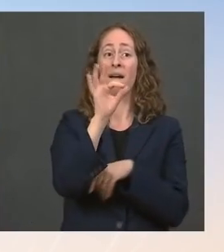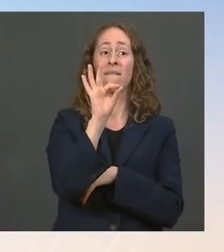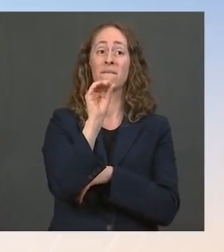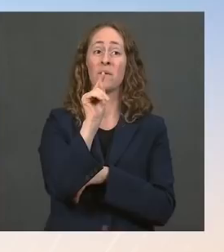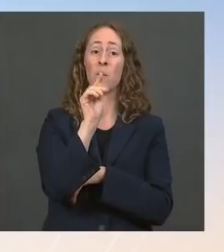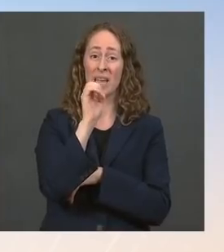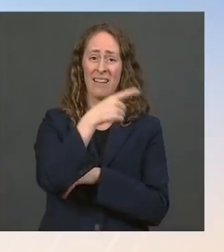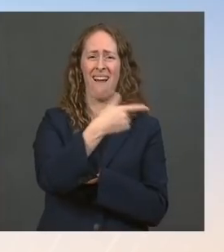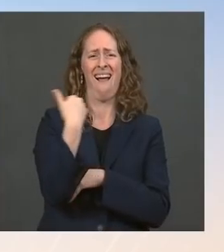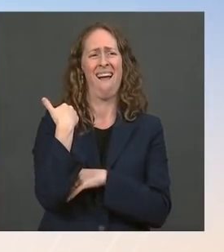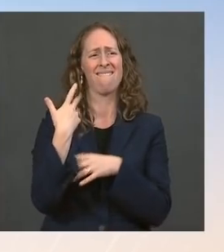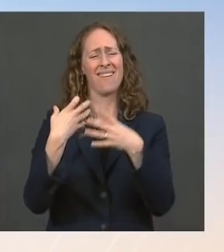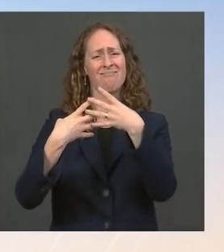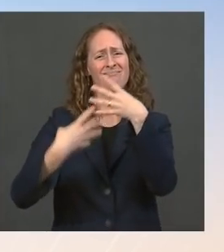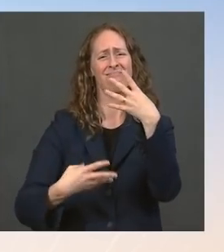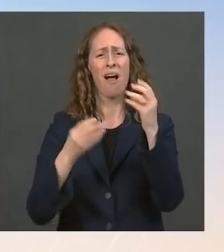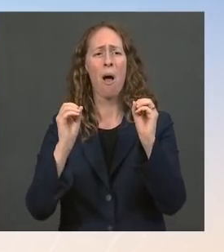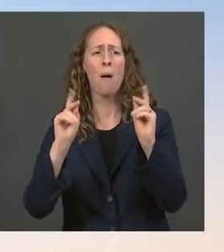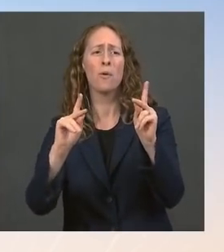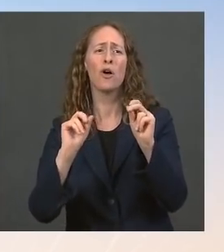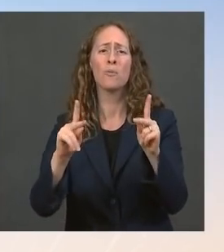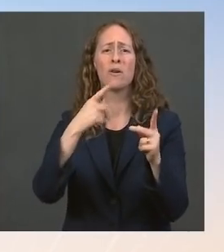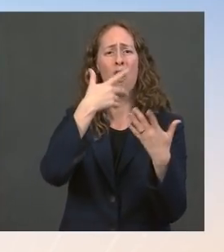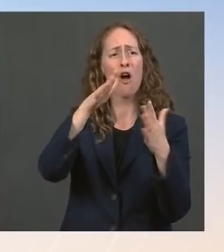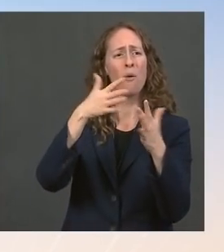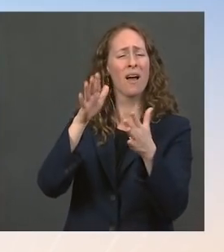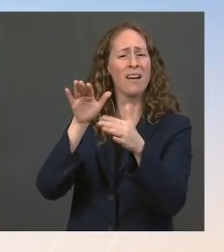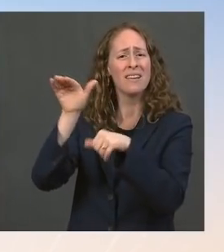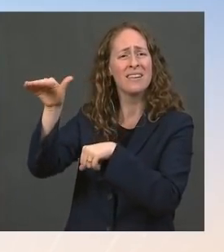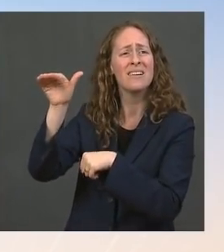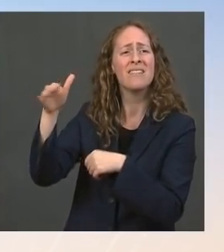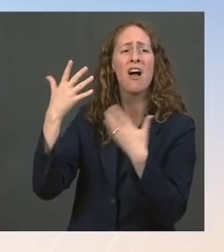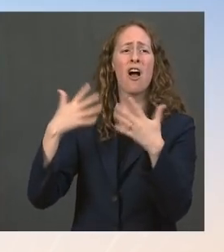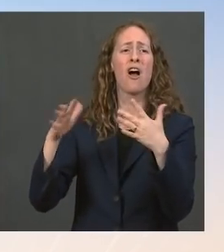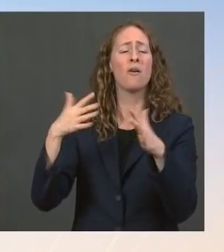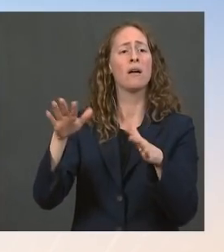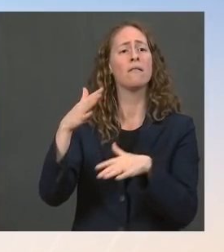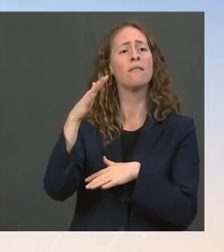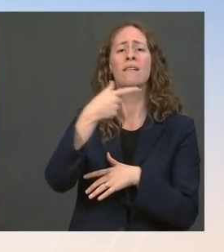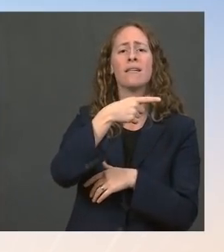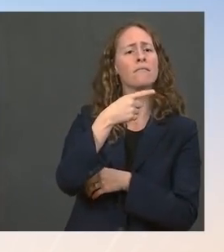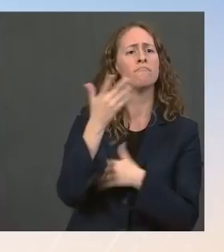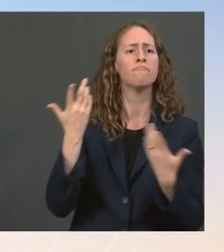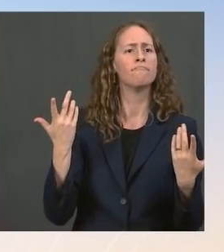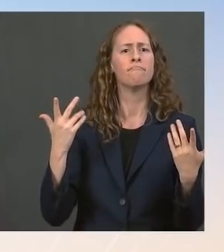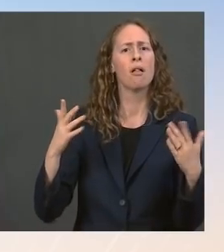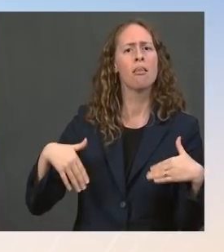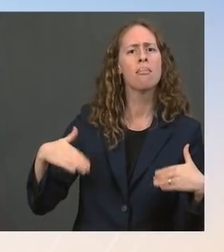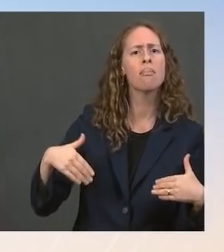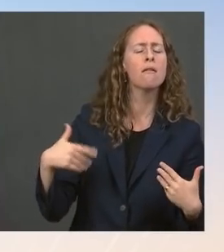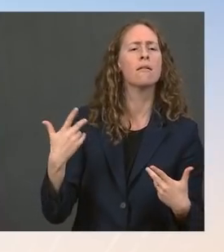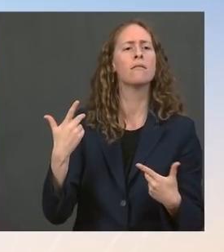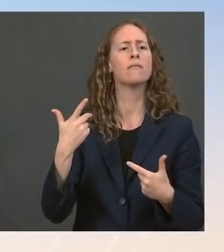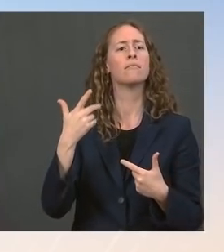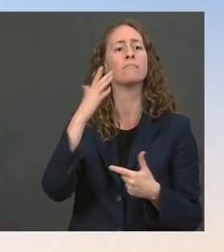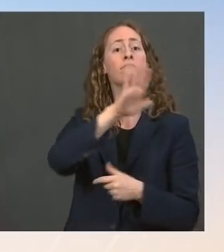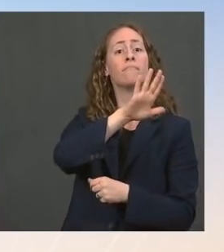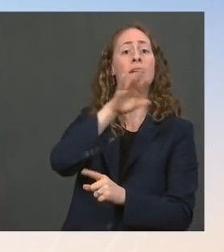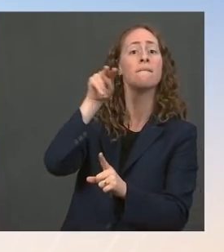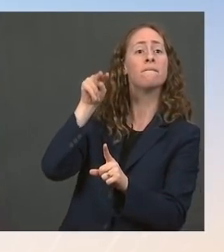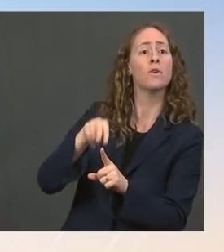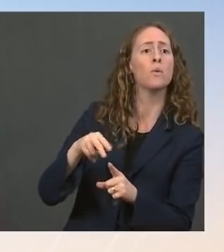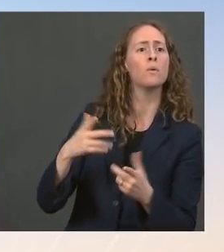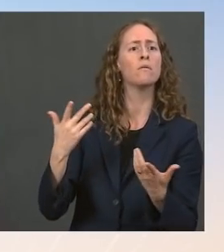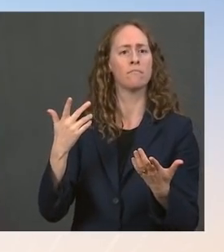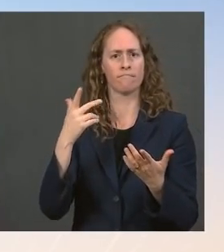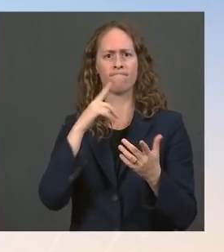concerns about migration during his tenure. He never once did so. Now, that wasn't his purview. His purview was, of course, being the special envoy